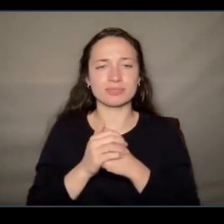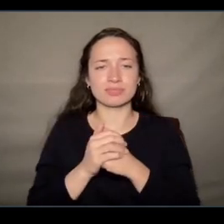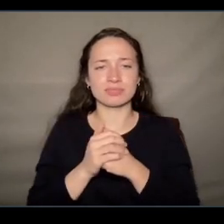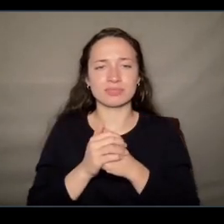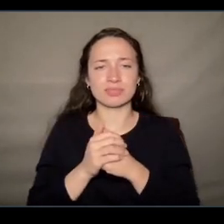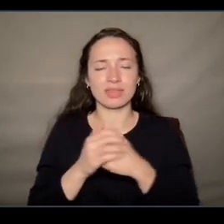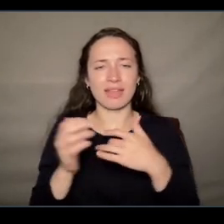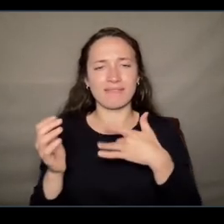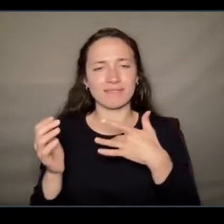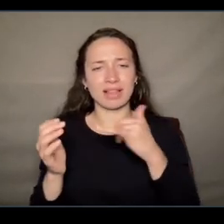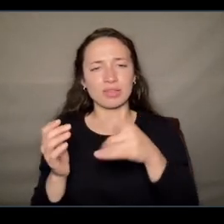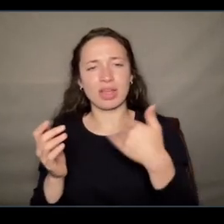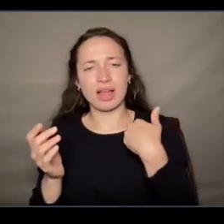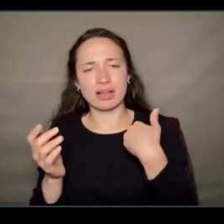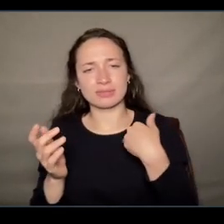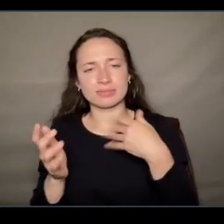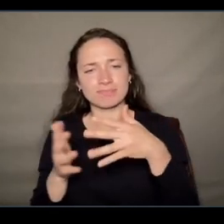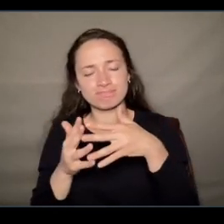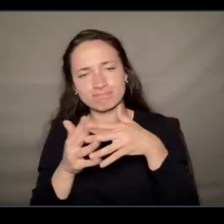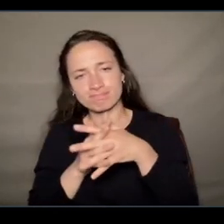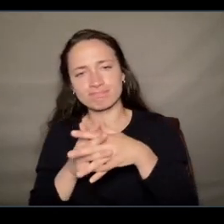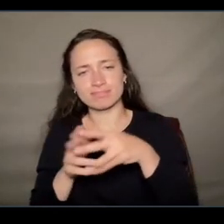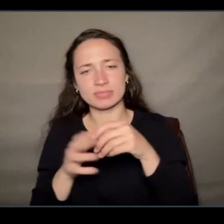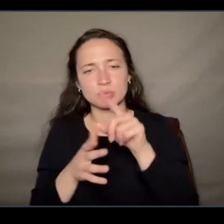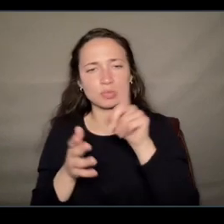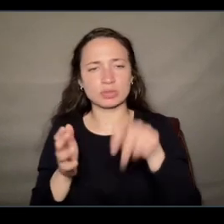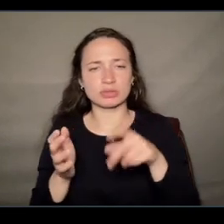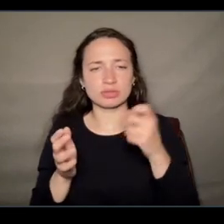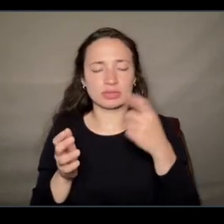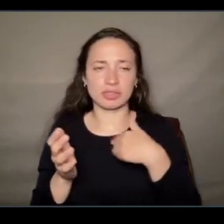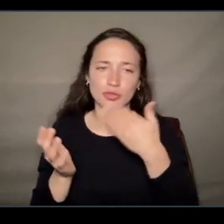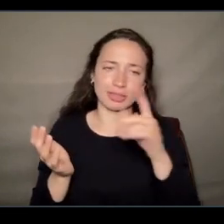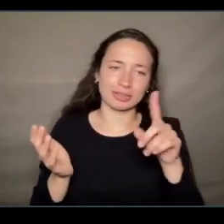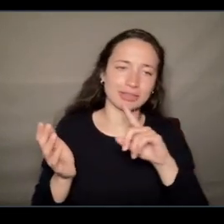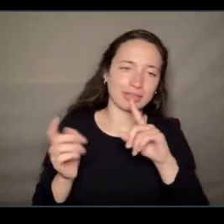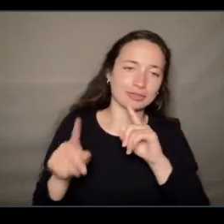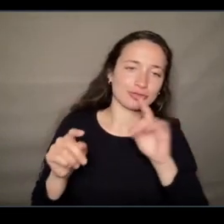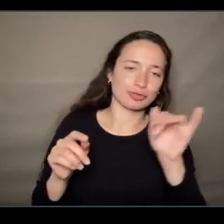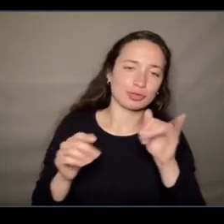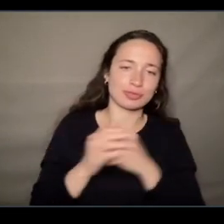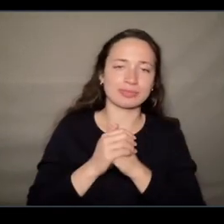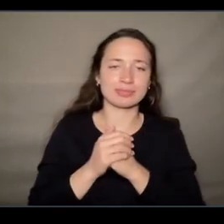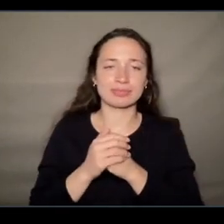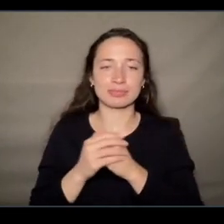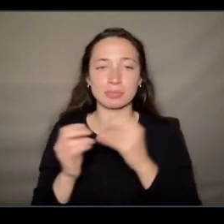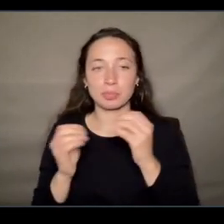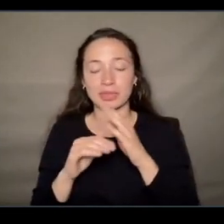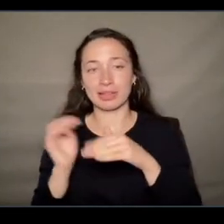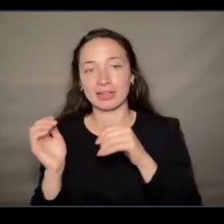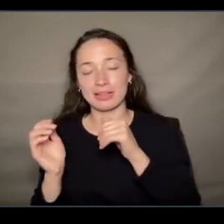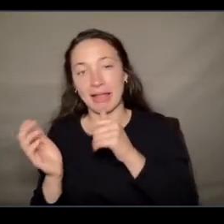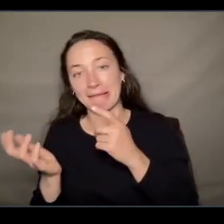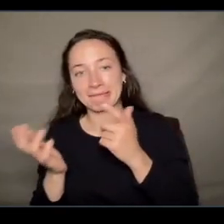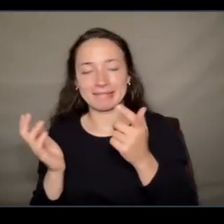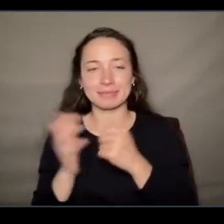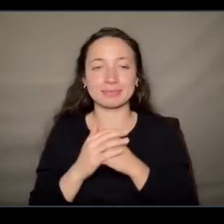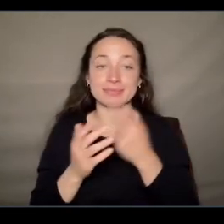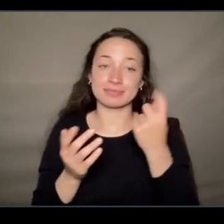feel like you had embedded in the question were all really good answers too. But I would say more than